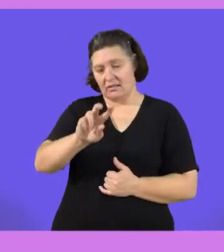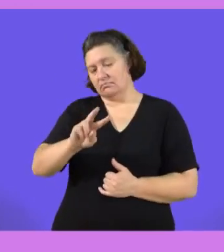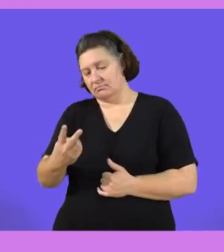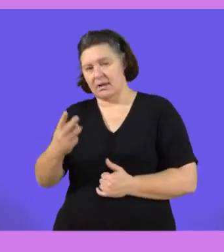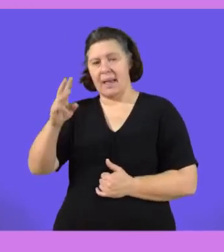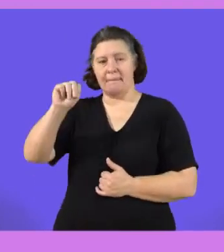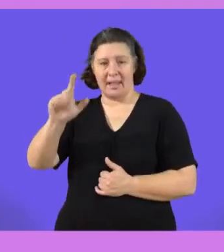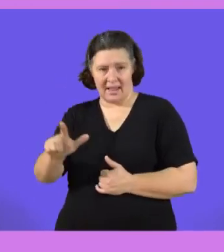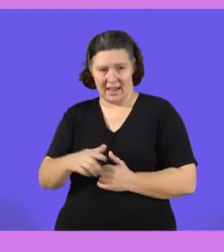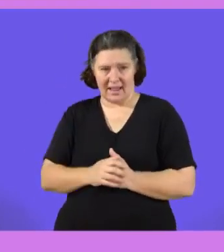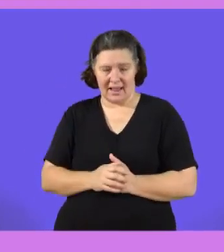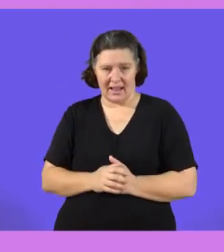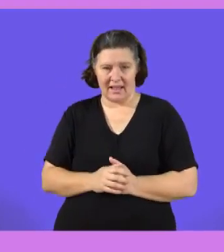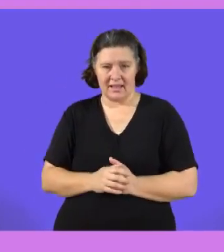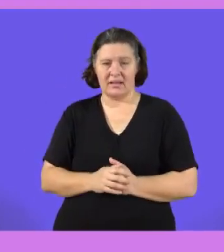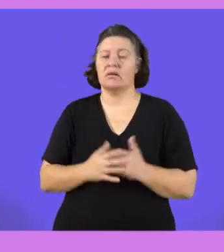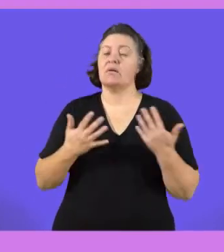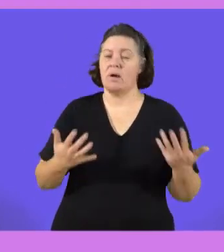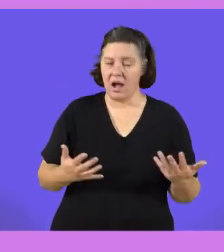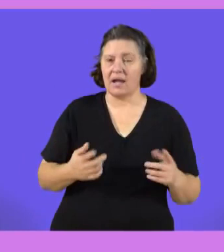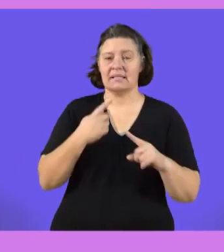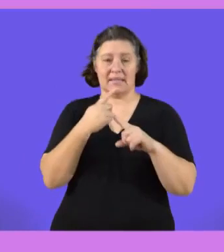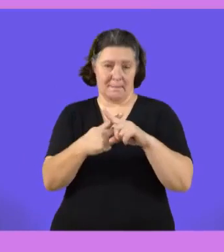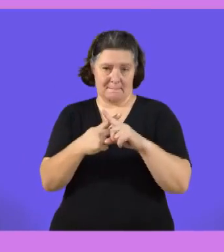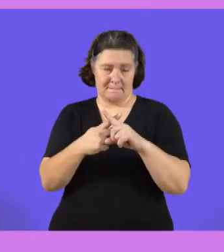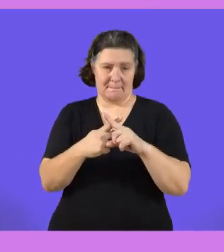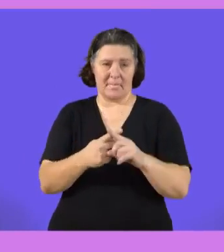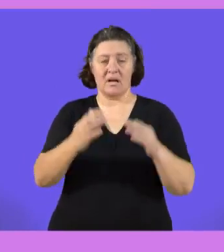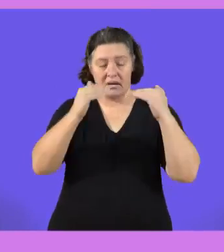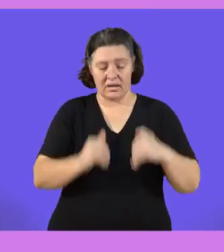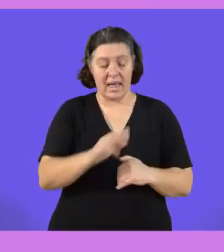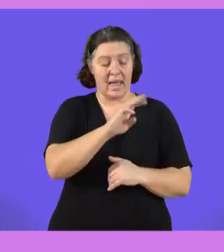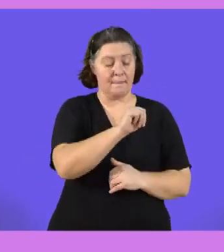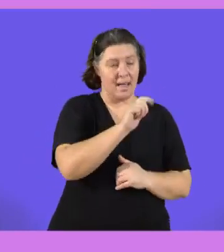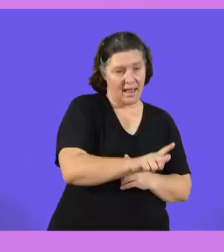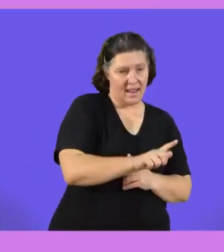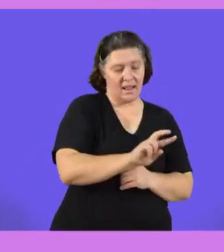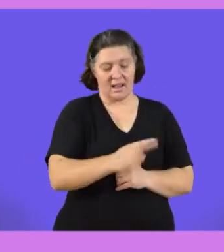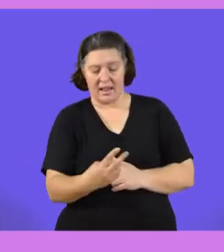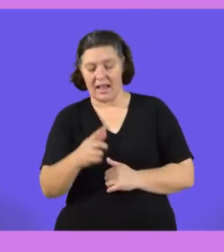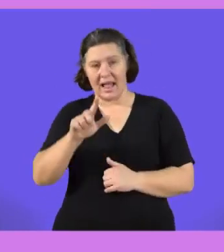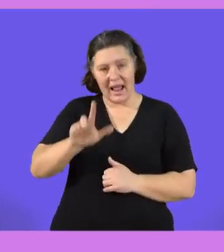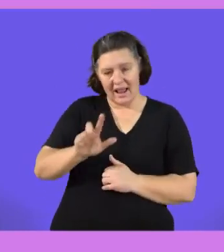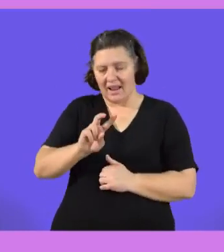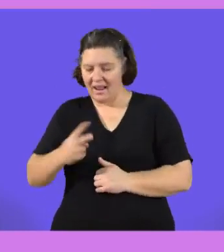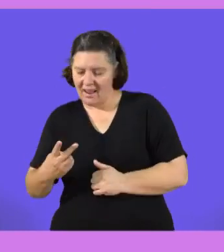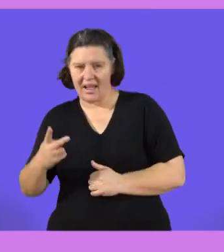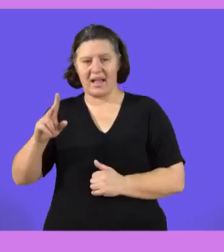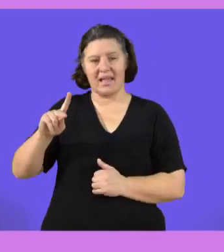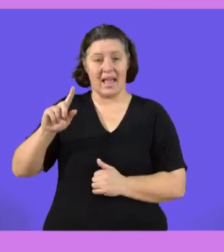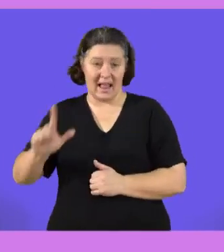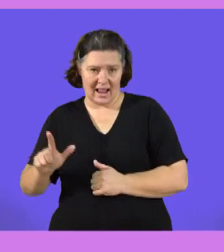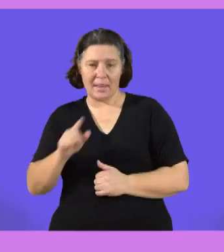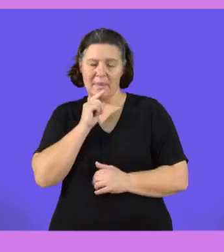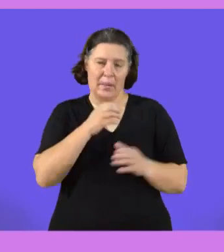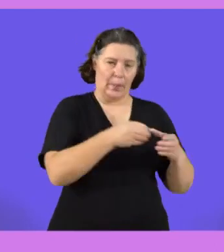liters to milliliters, you can see that's big to small. I will multiply. And then from milliliters to liters to kiloliters,